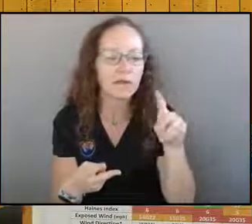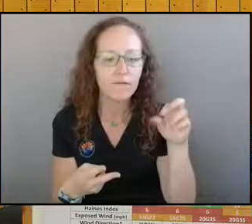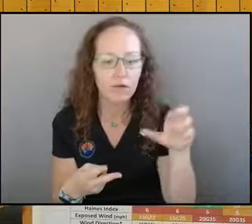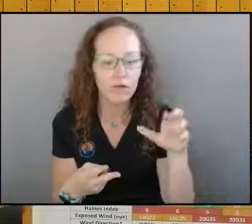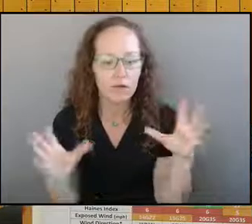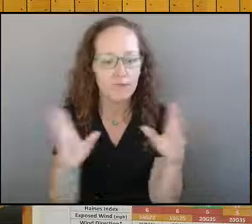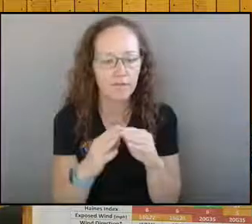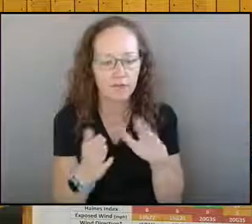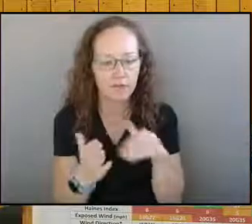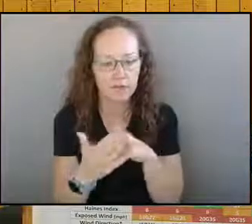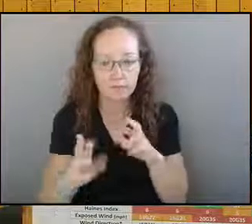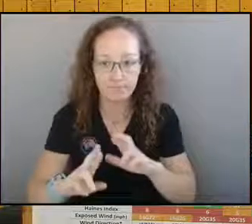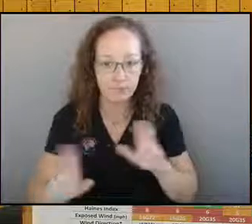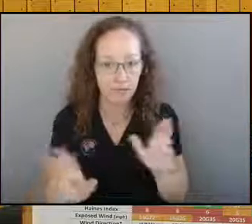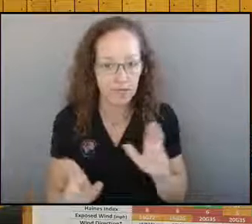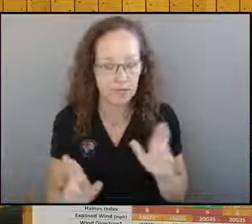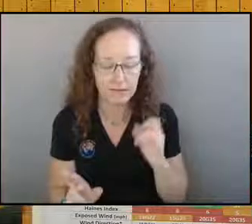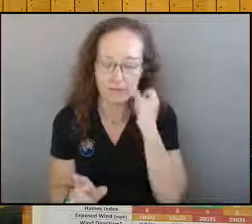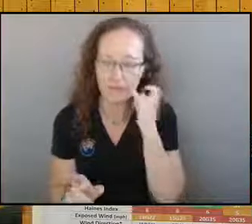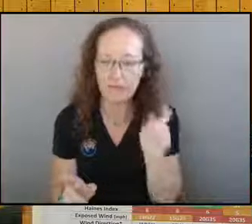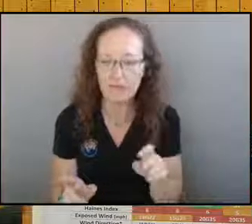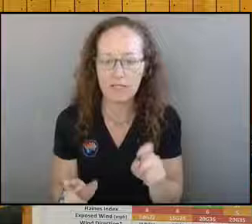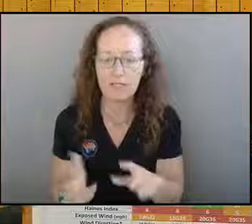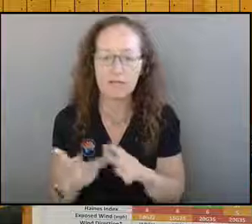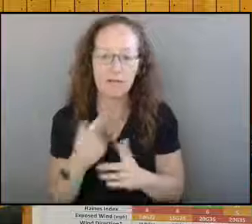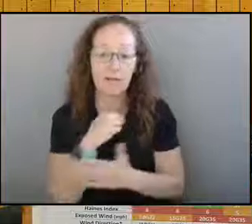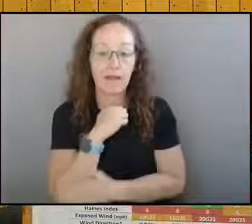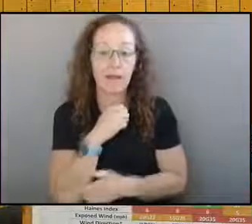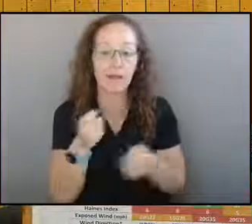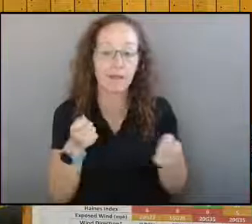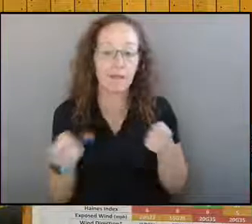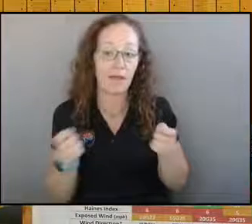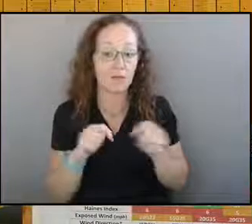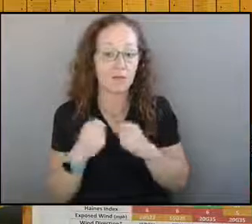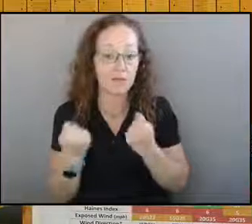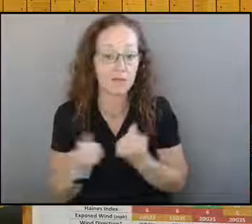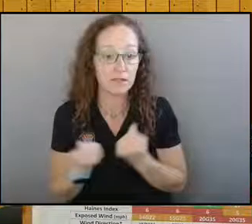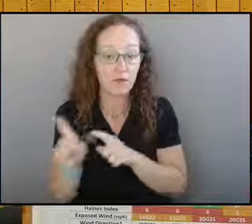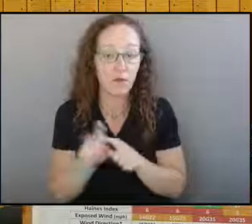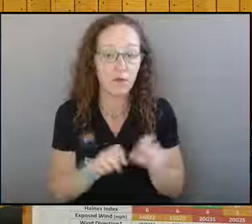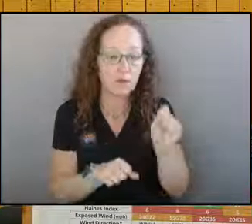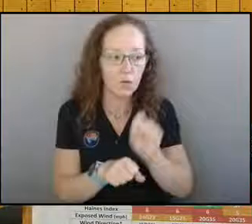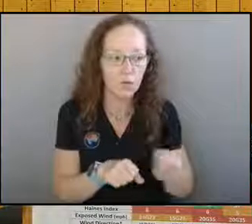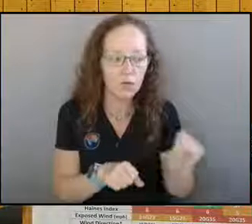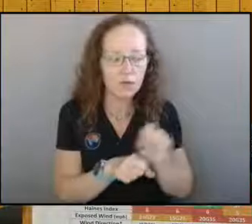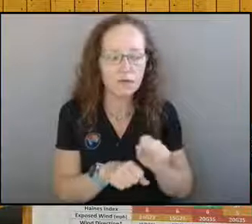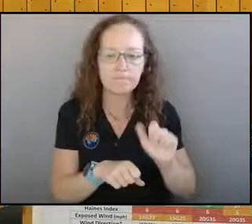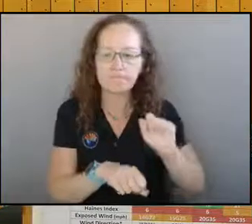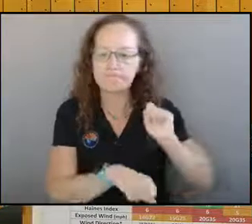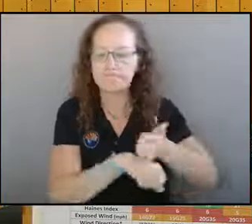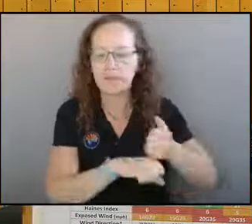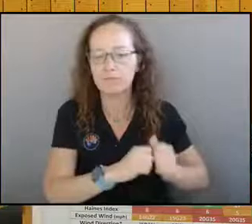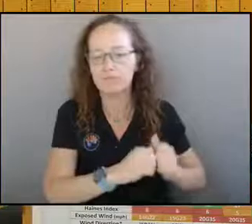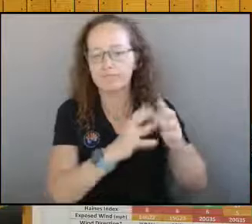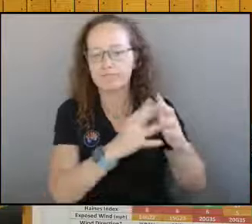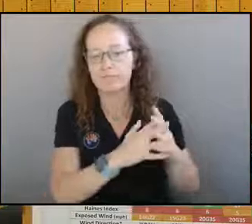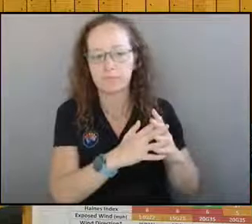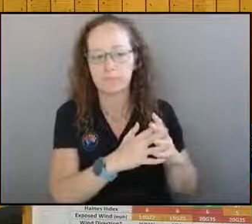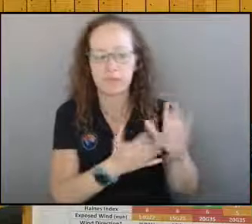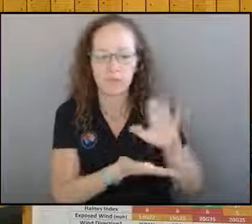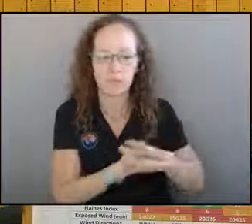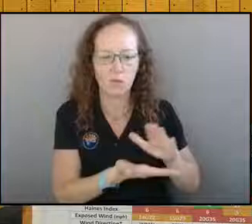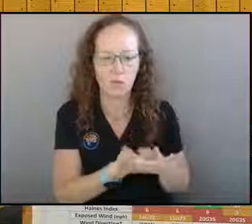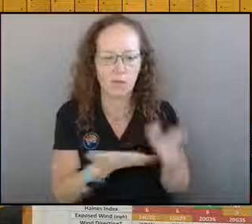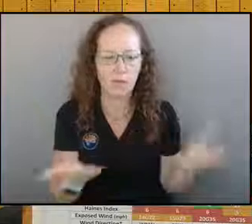county management team is also working on getting a location here in Taos at one of the local schools, probably going to be the